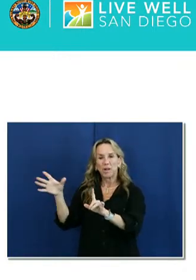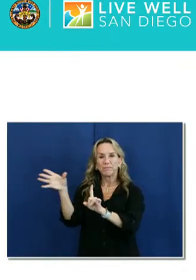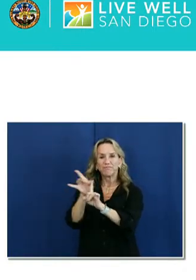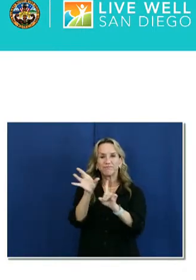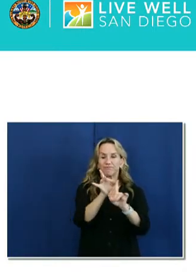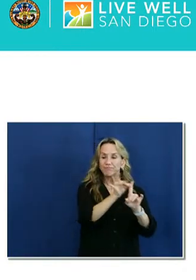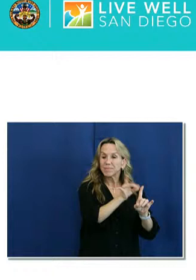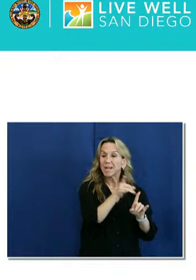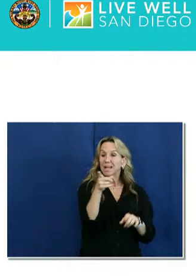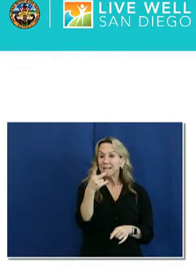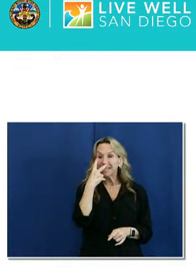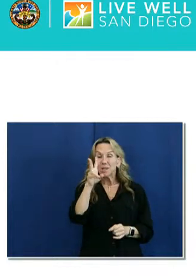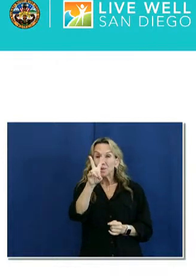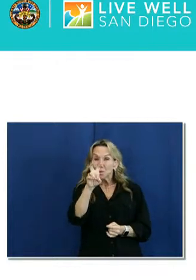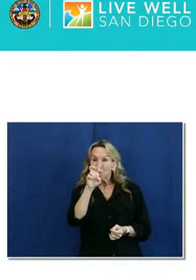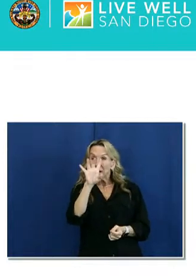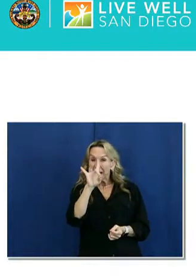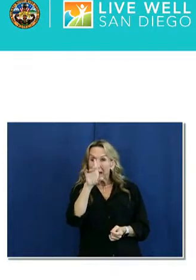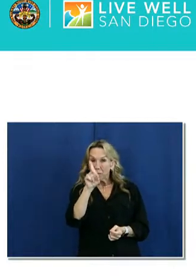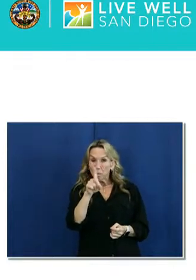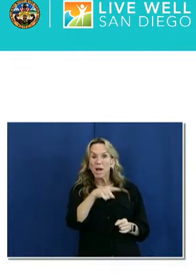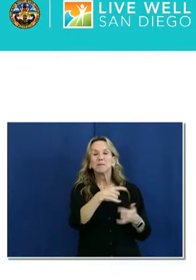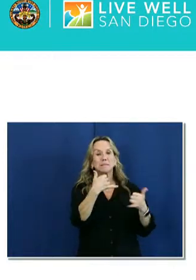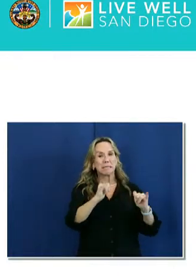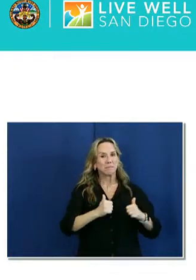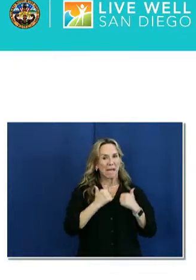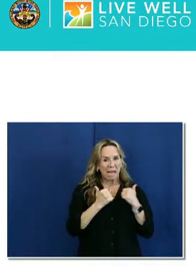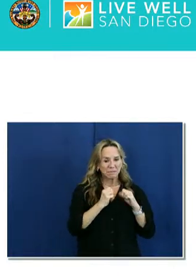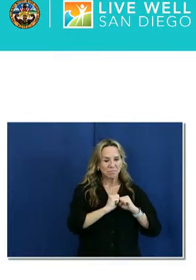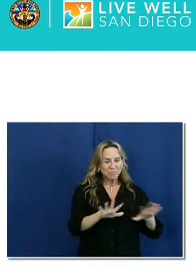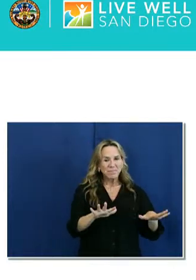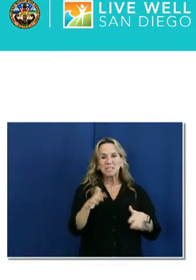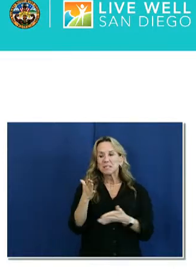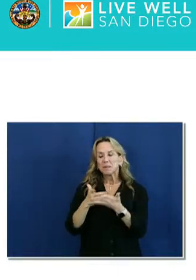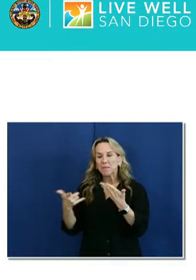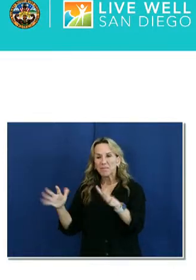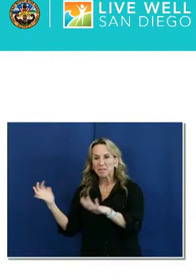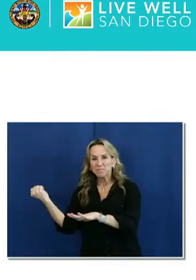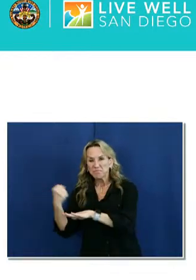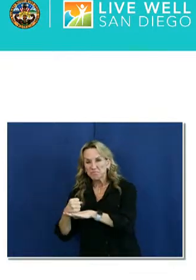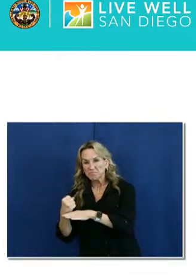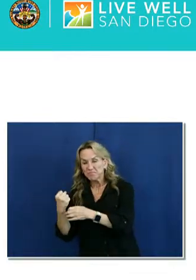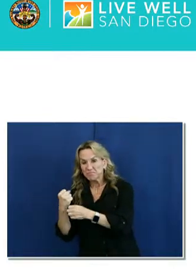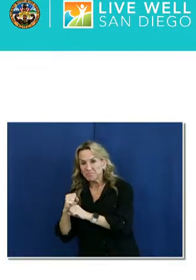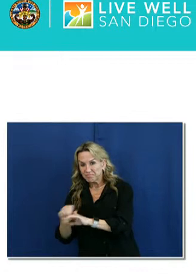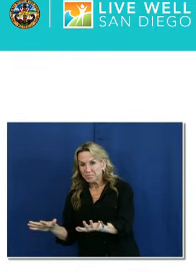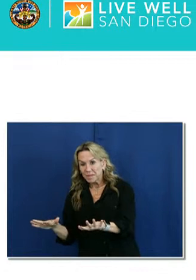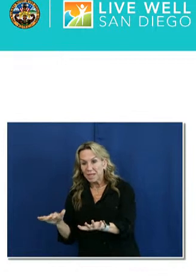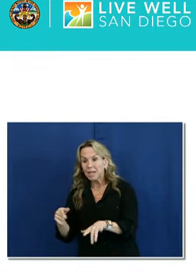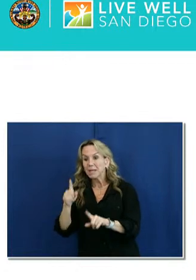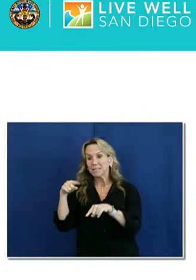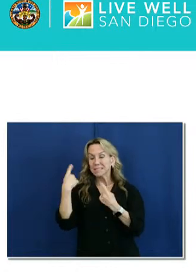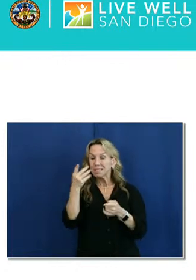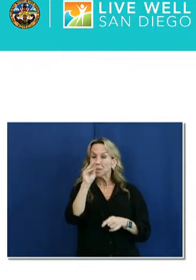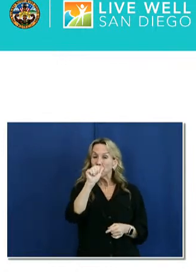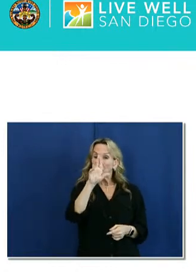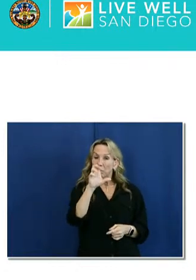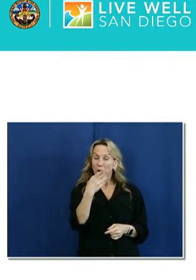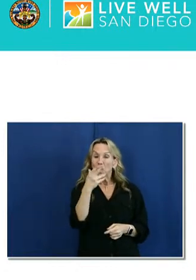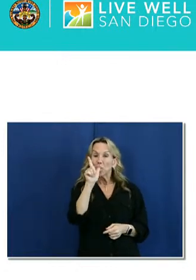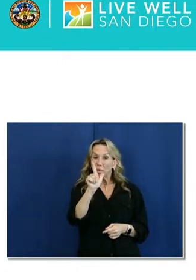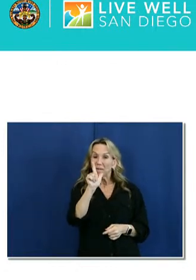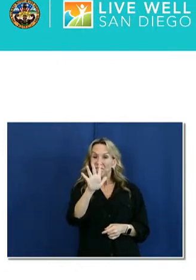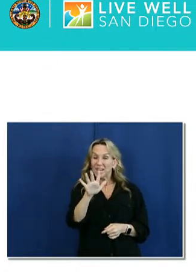all 281 active and inactive community setting outbreaks since March 25th by month, which accounts for